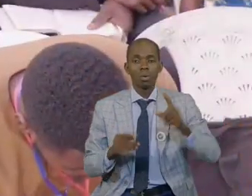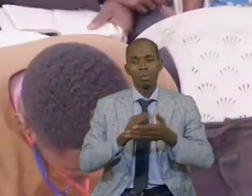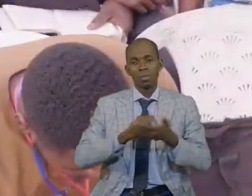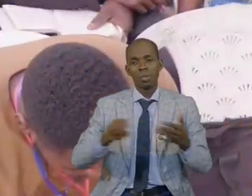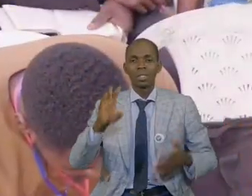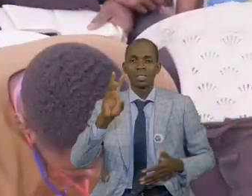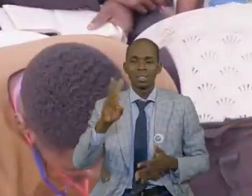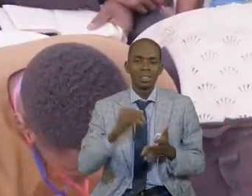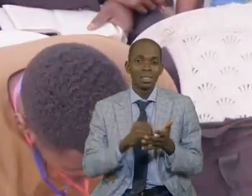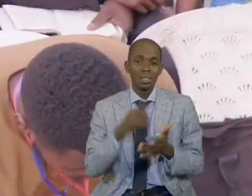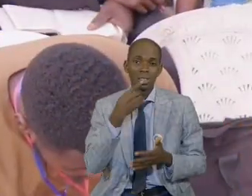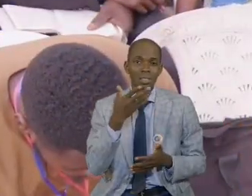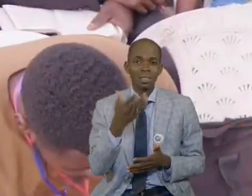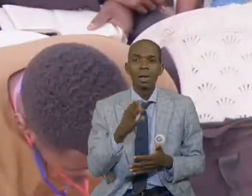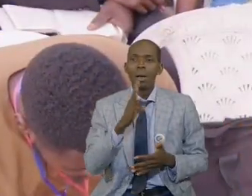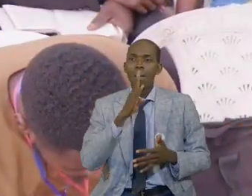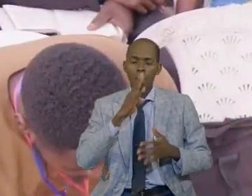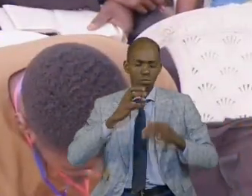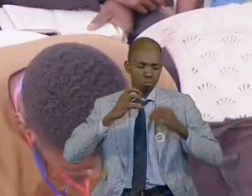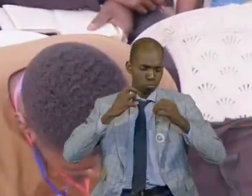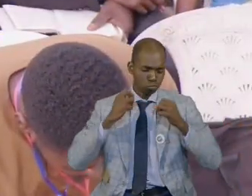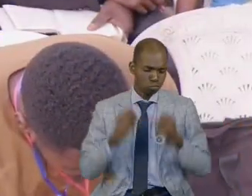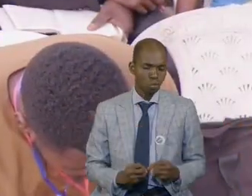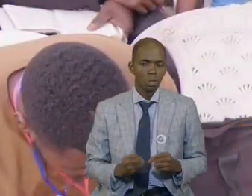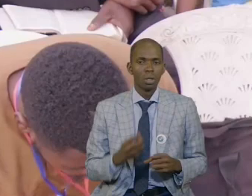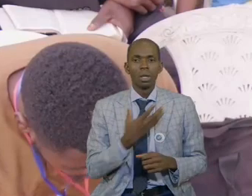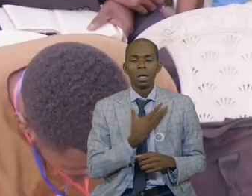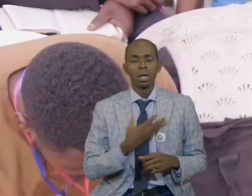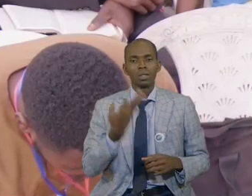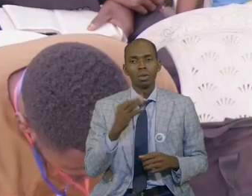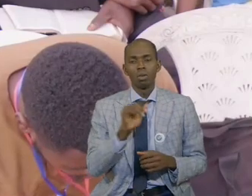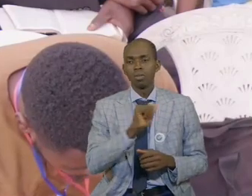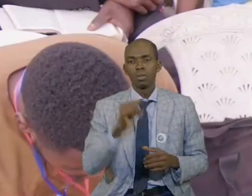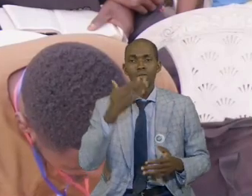says, be strong and of a good courage.